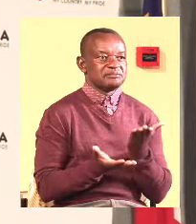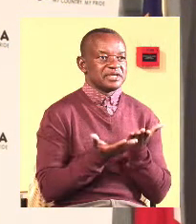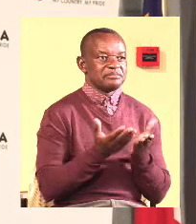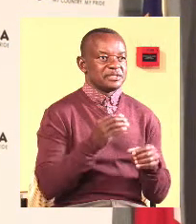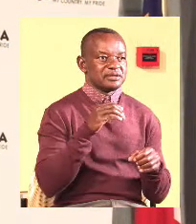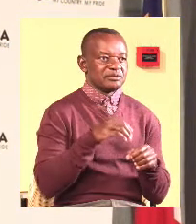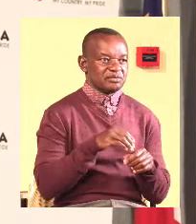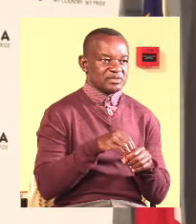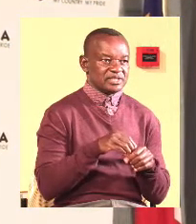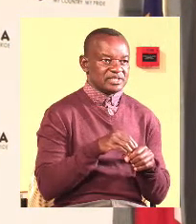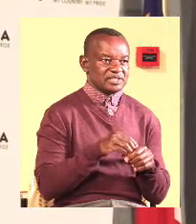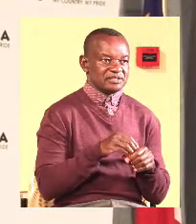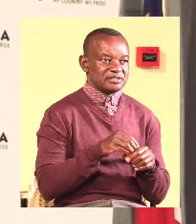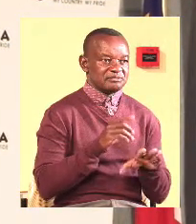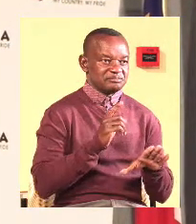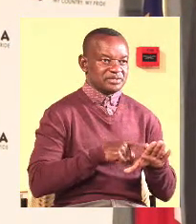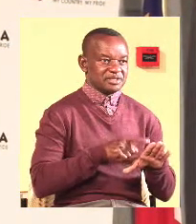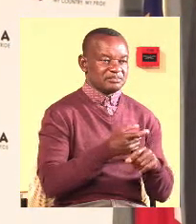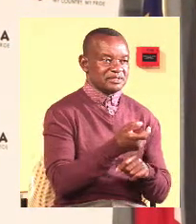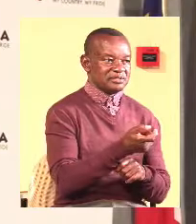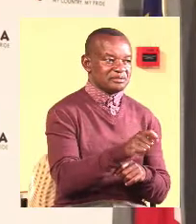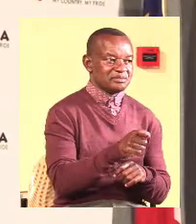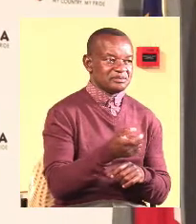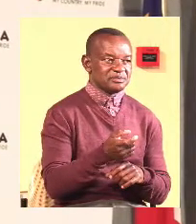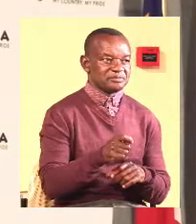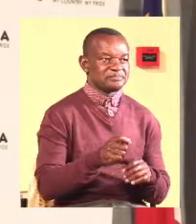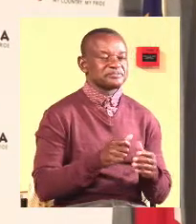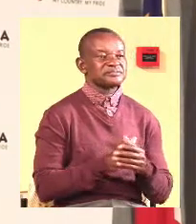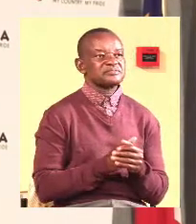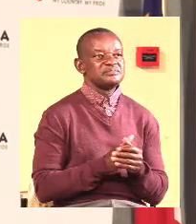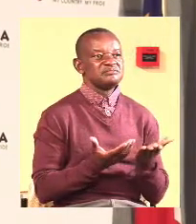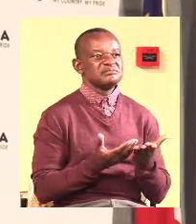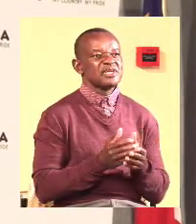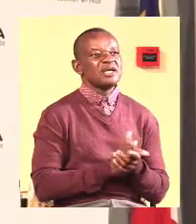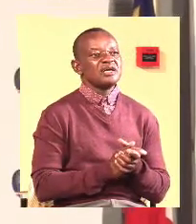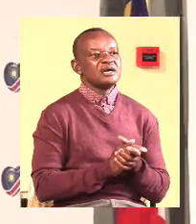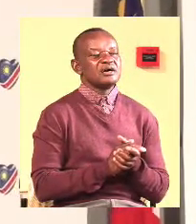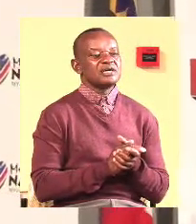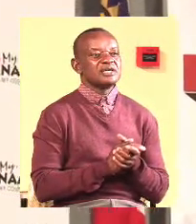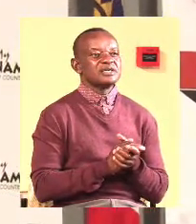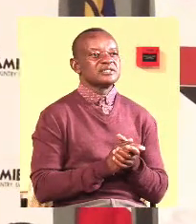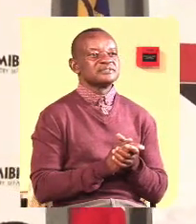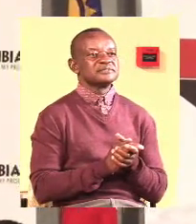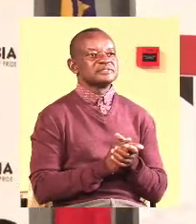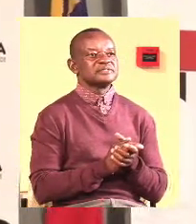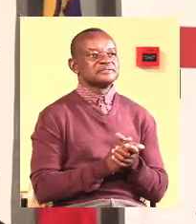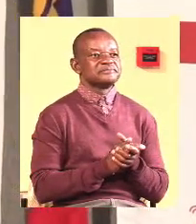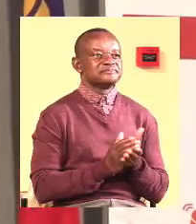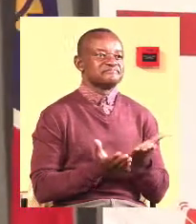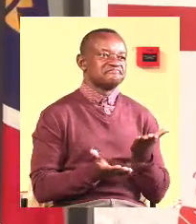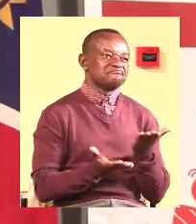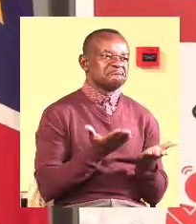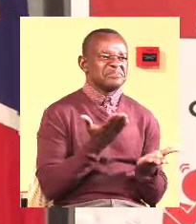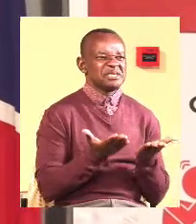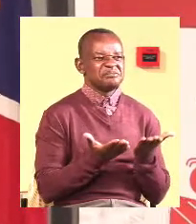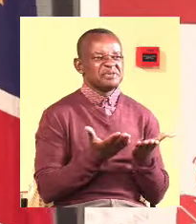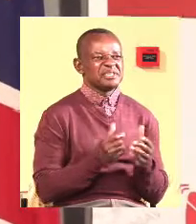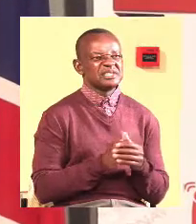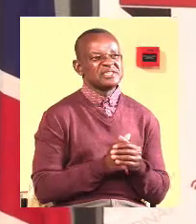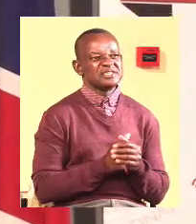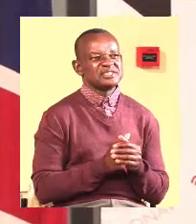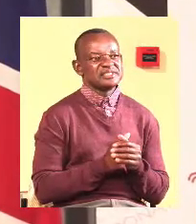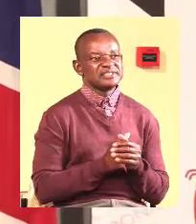Can I just answer, or is there any other question? No, it's done. Okay. Maybe let me start by saying that is one of